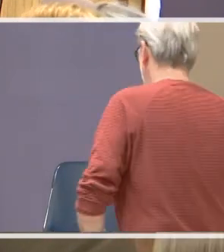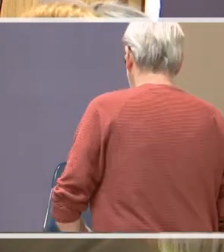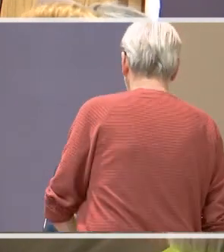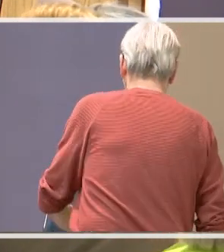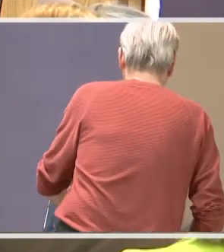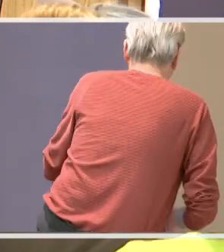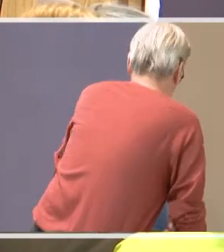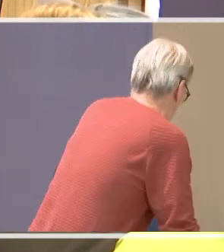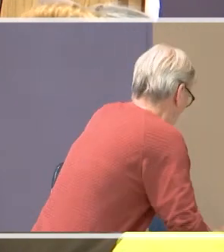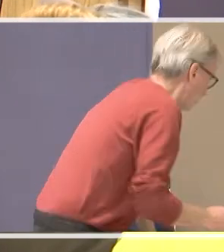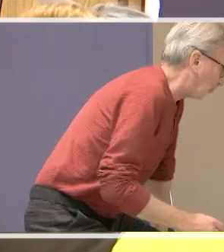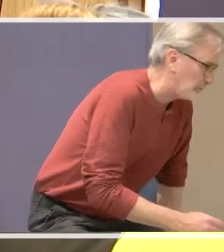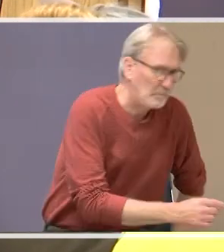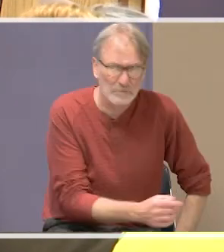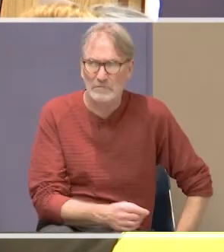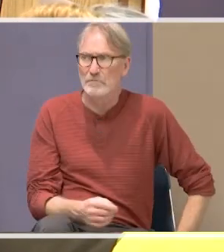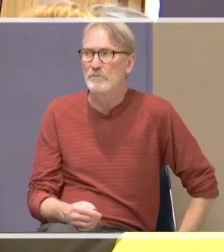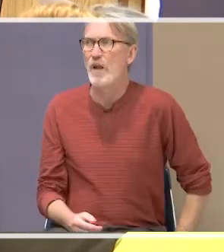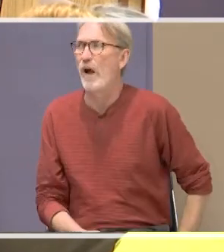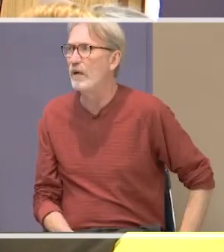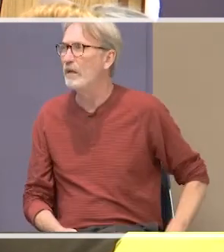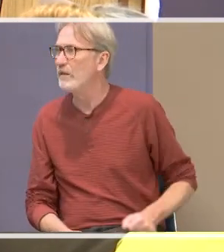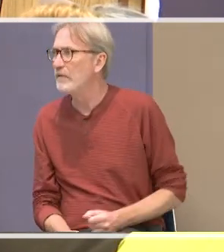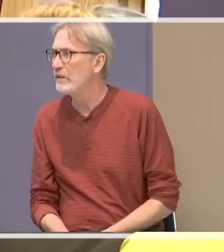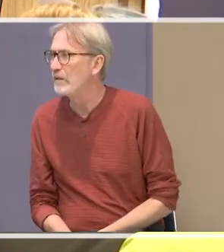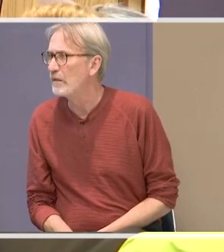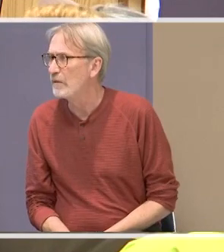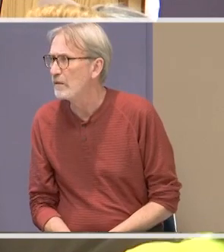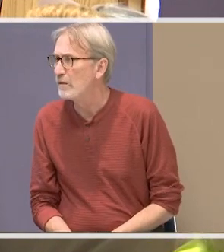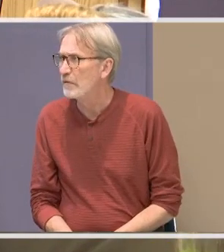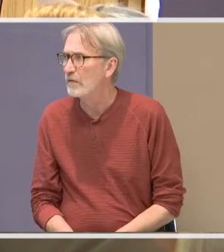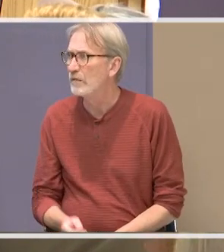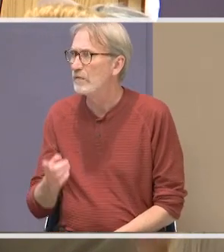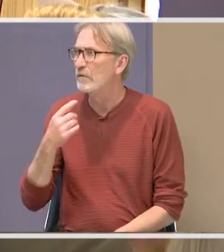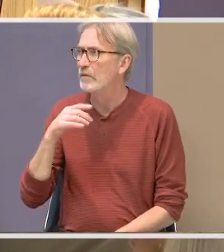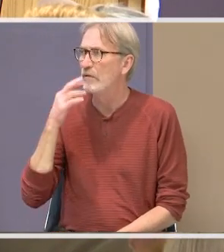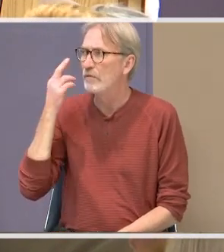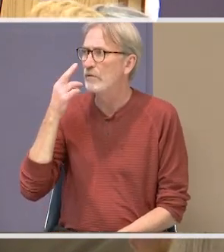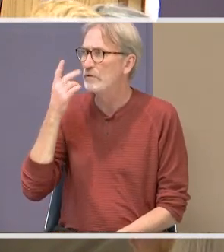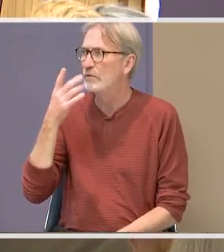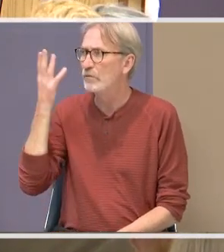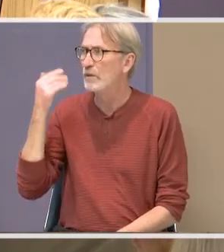reason you're counting the point that you turned on to from